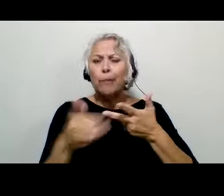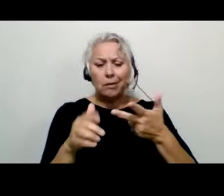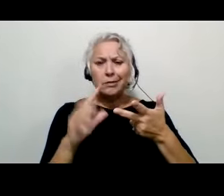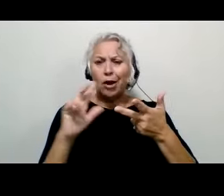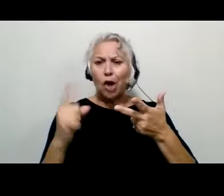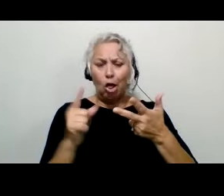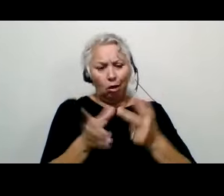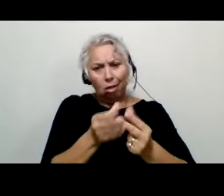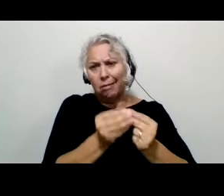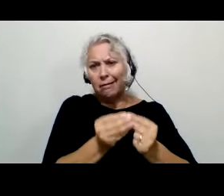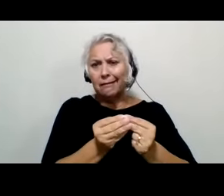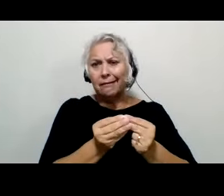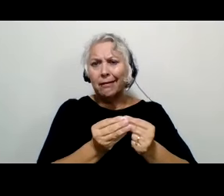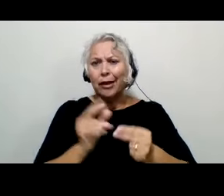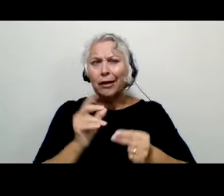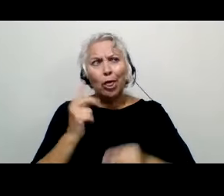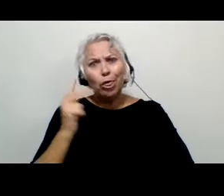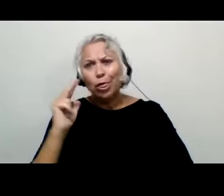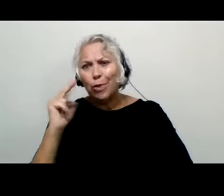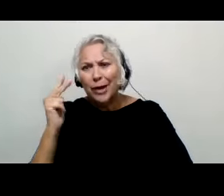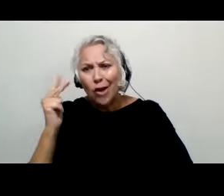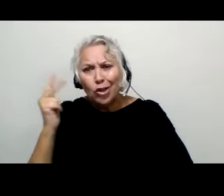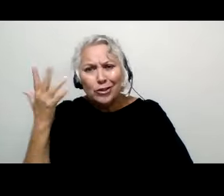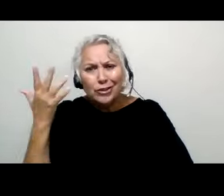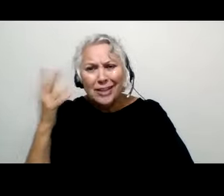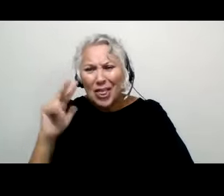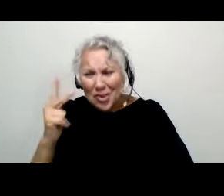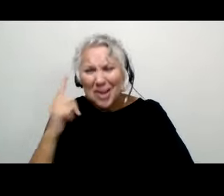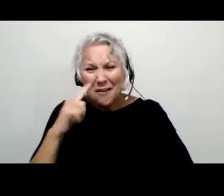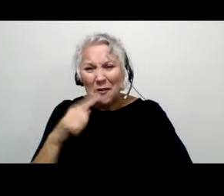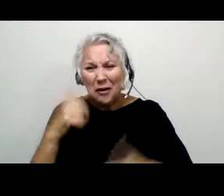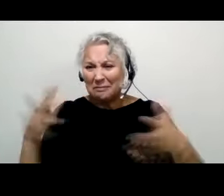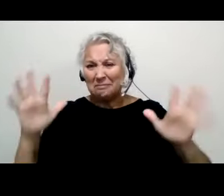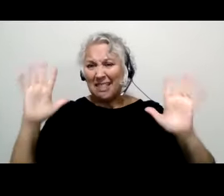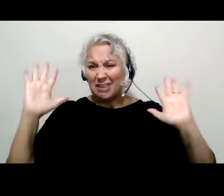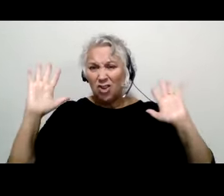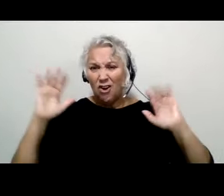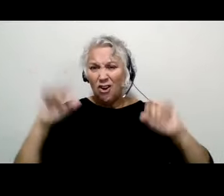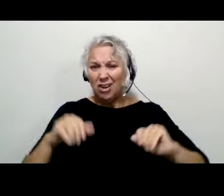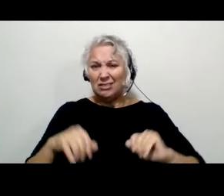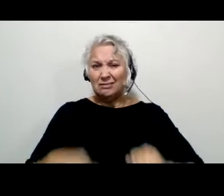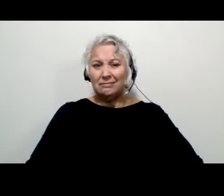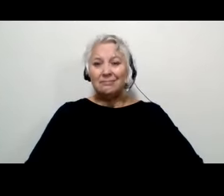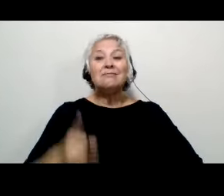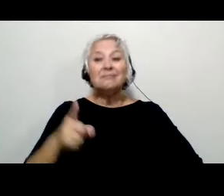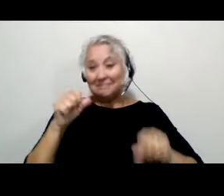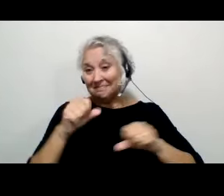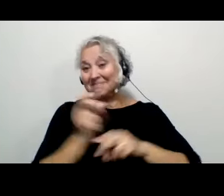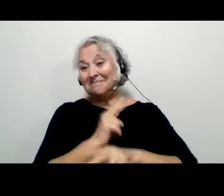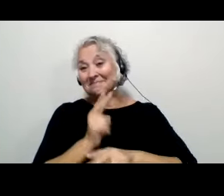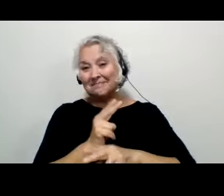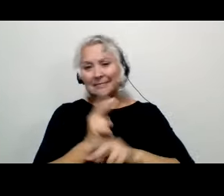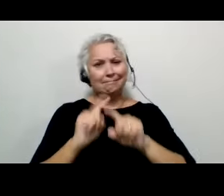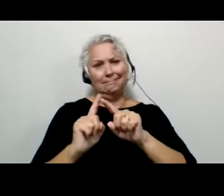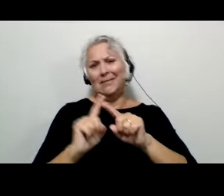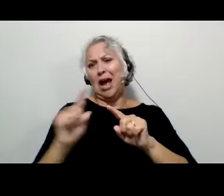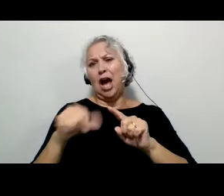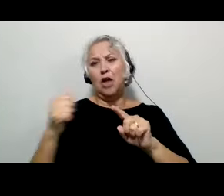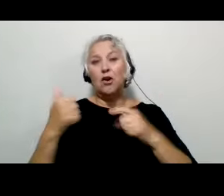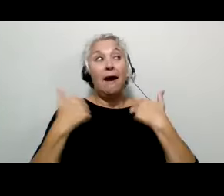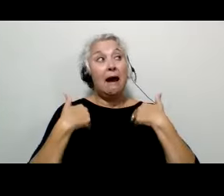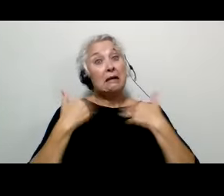So $1, $2, $3 for my task box. That can be, and you can utilize lots of other things. I have